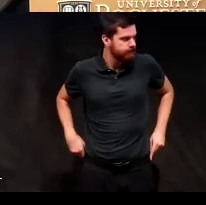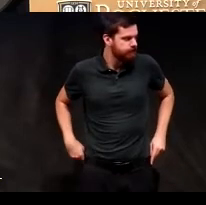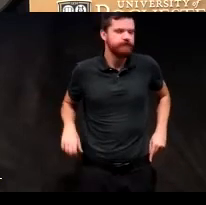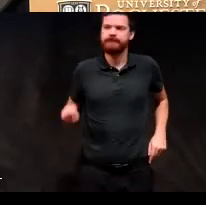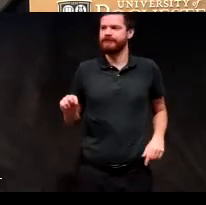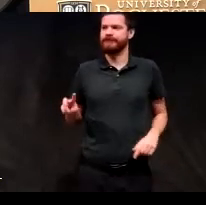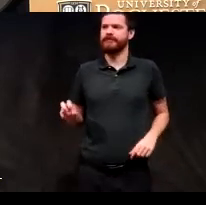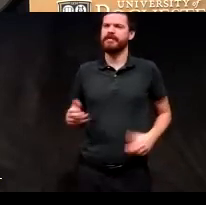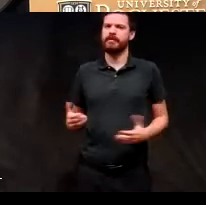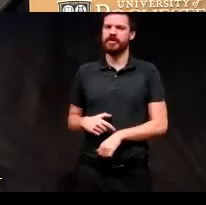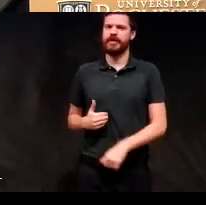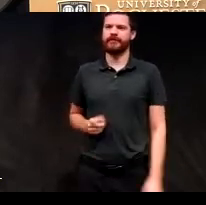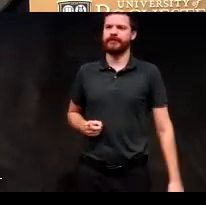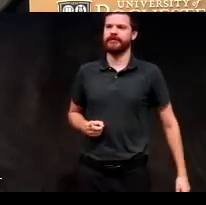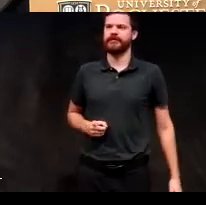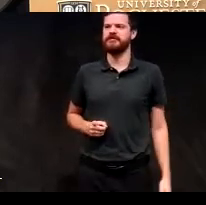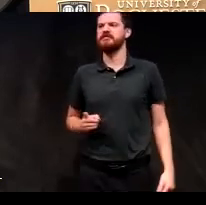how much time do I have left?